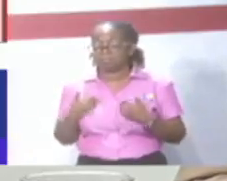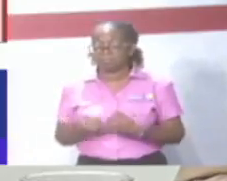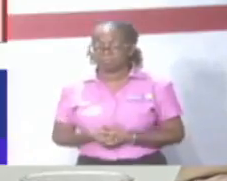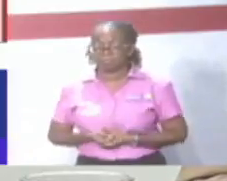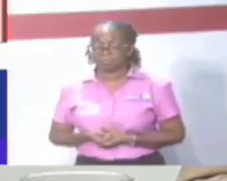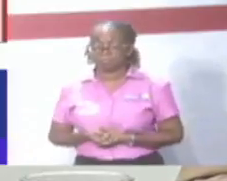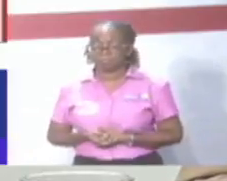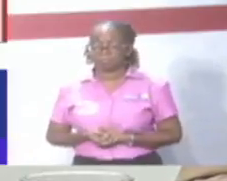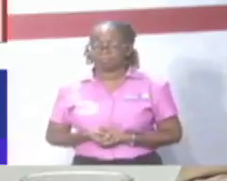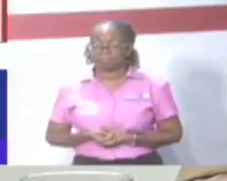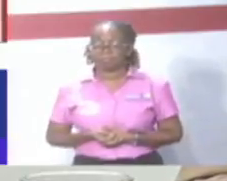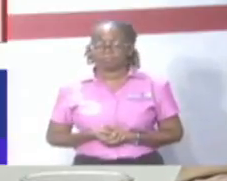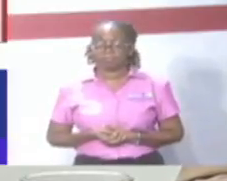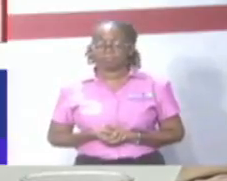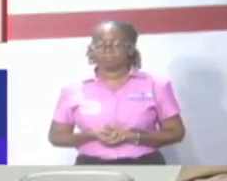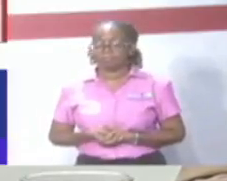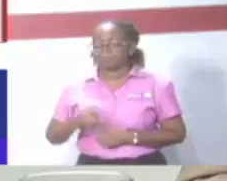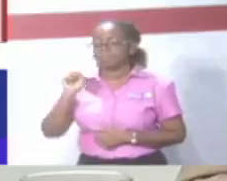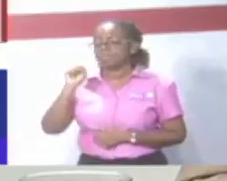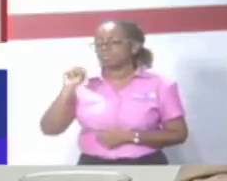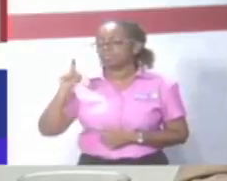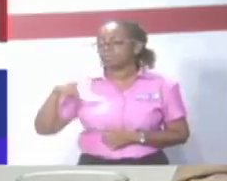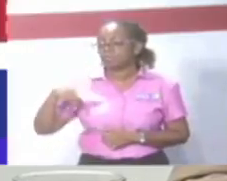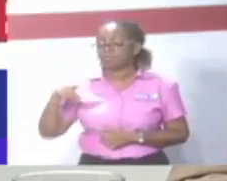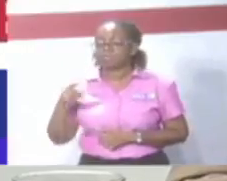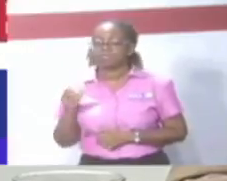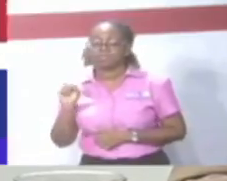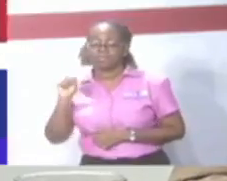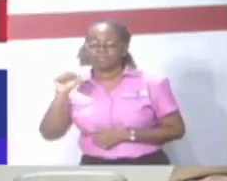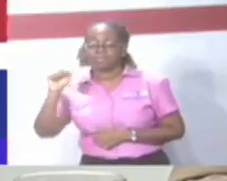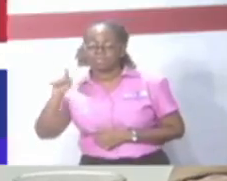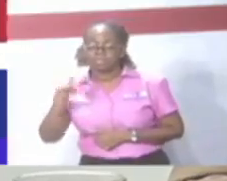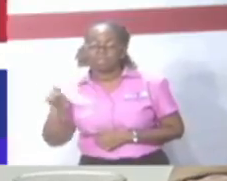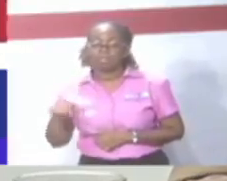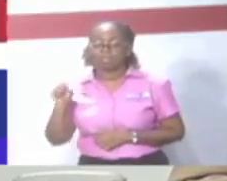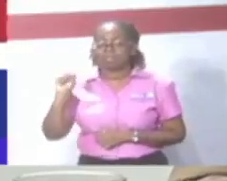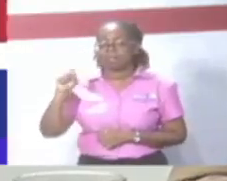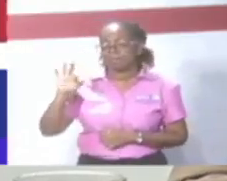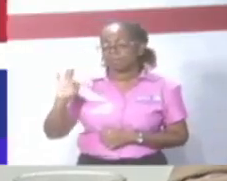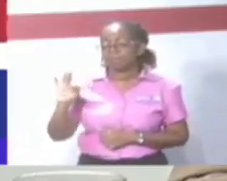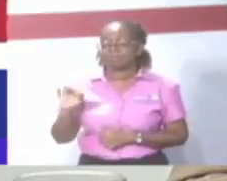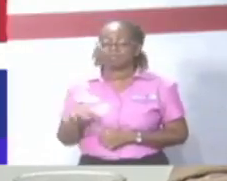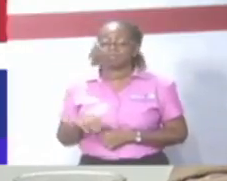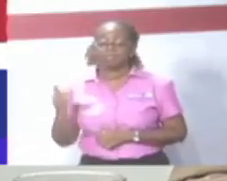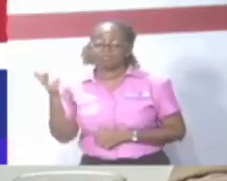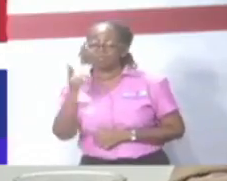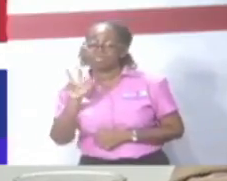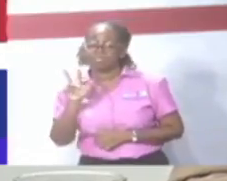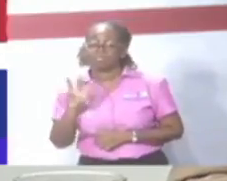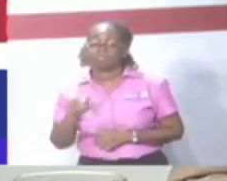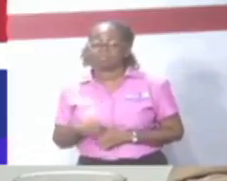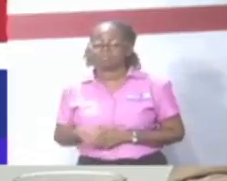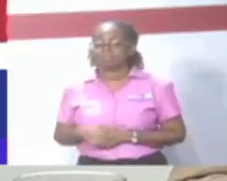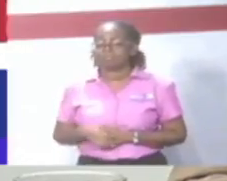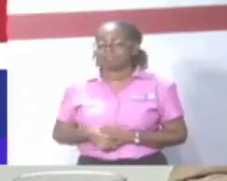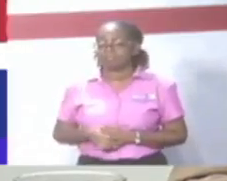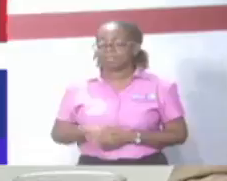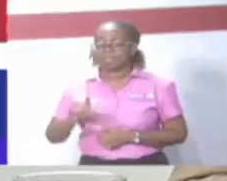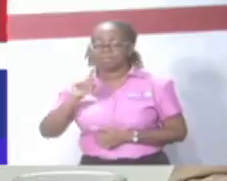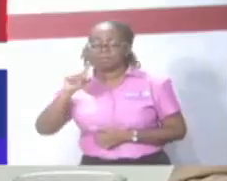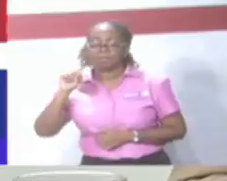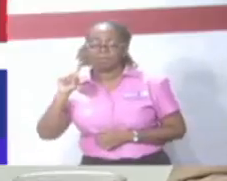2-dose regime, Sinopharm, AstraZeneca, and Pfizer. On Monday, we would have done 2,864 first